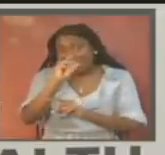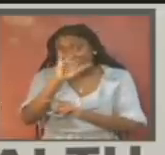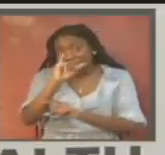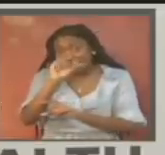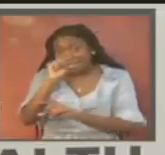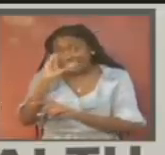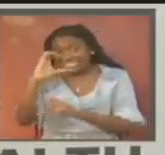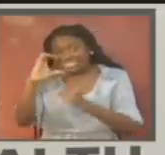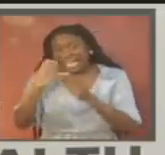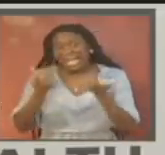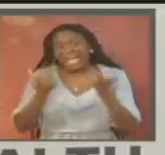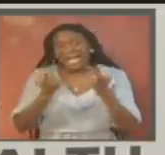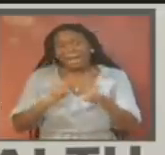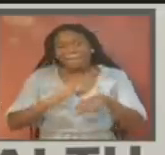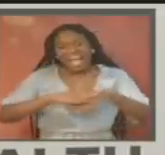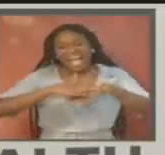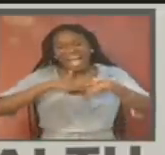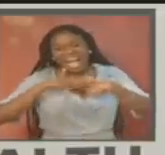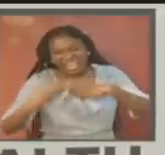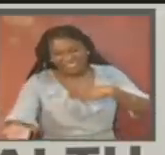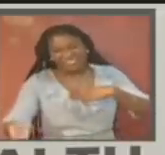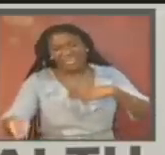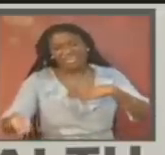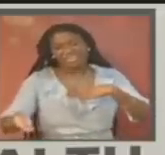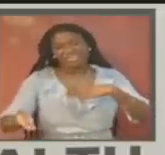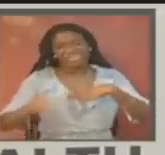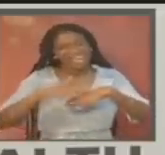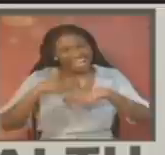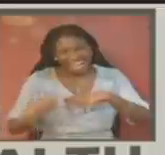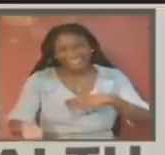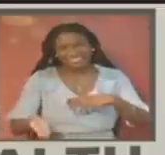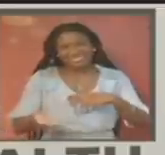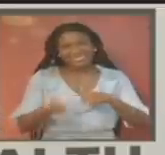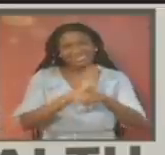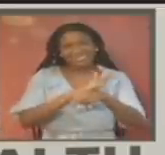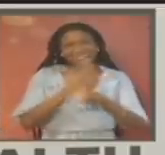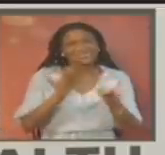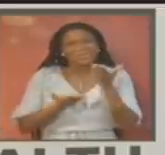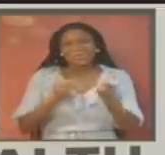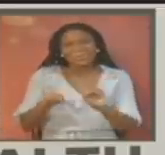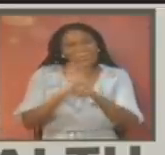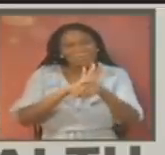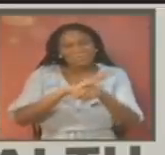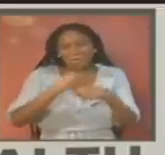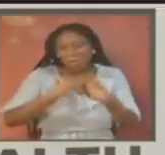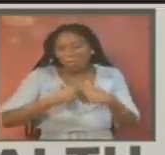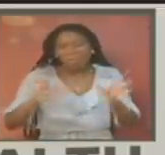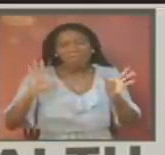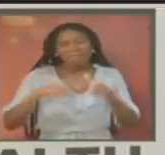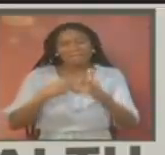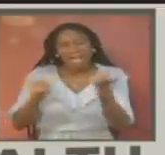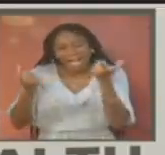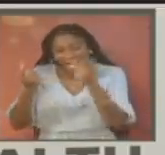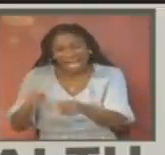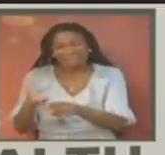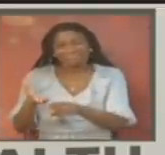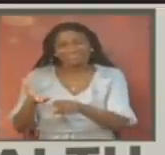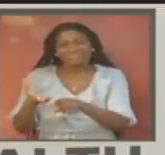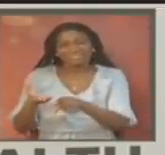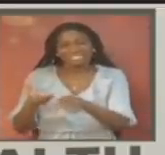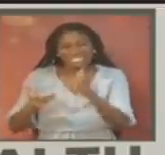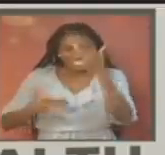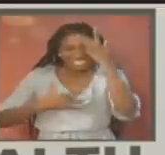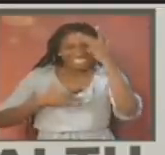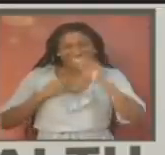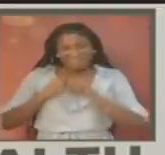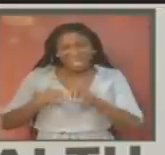to the infection, so they might not be positive. So it's not a very, it's very common for them to have no PCR being positive or antibody